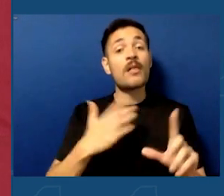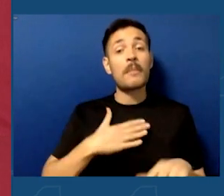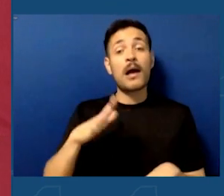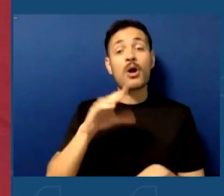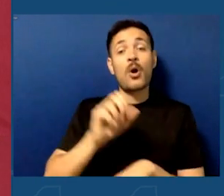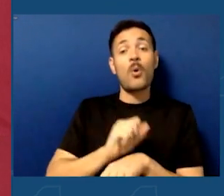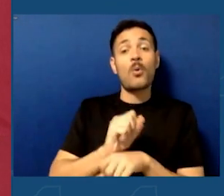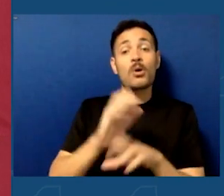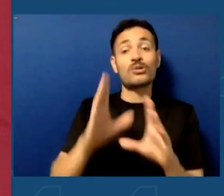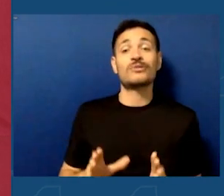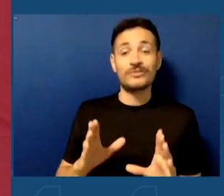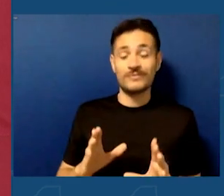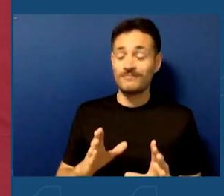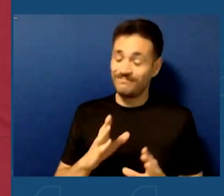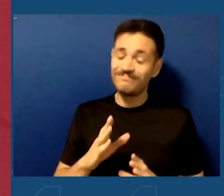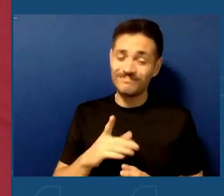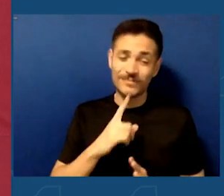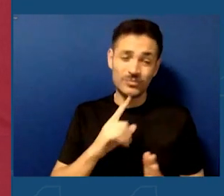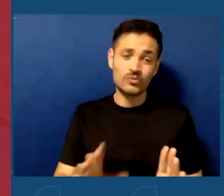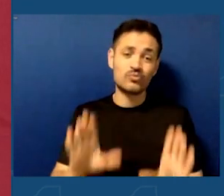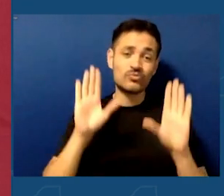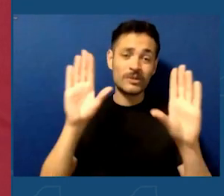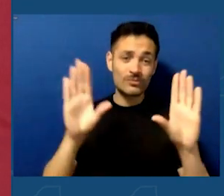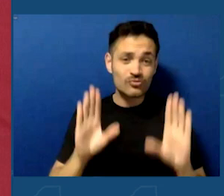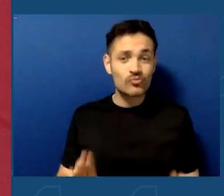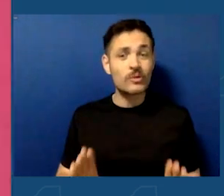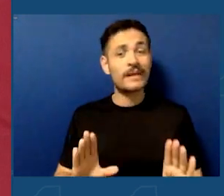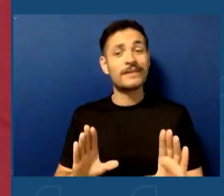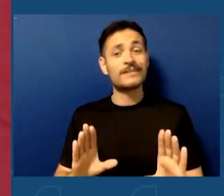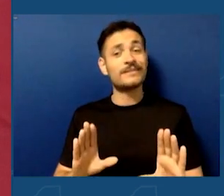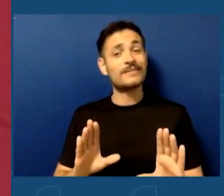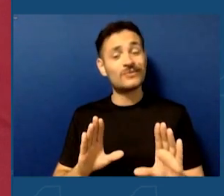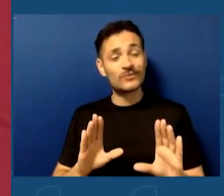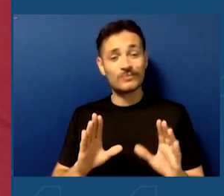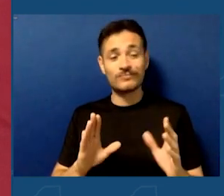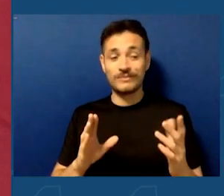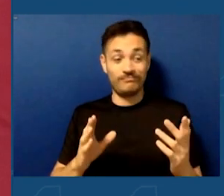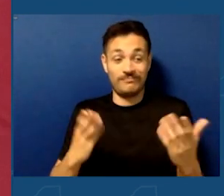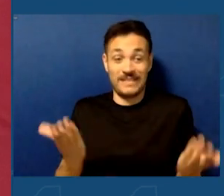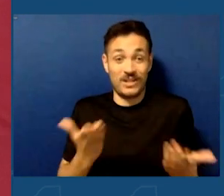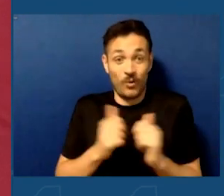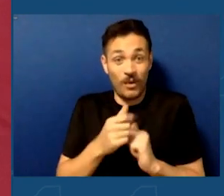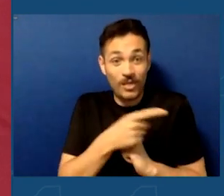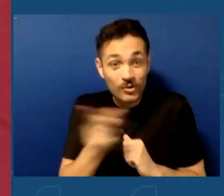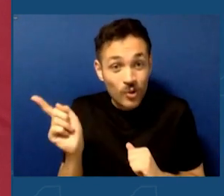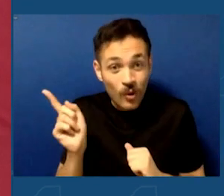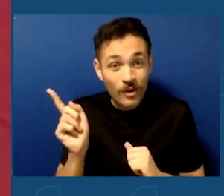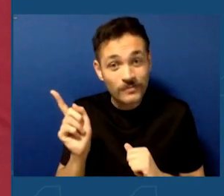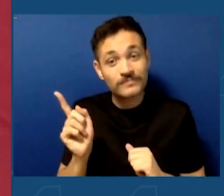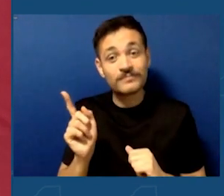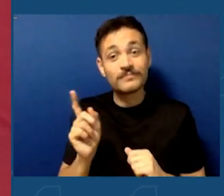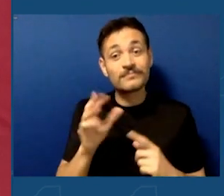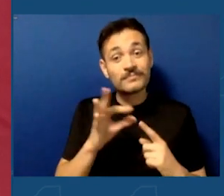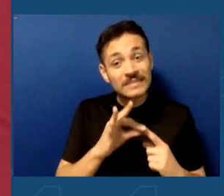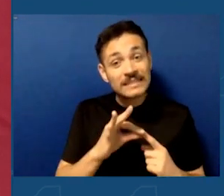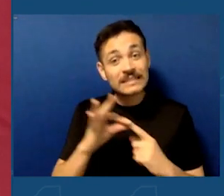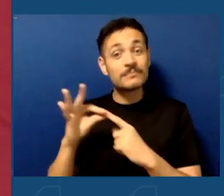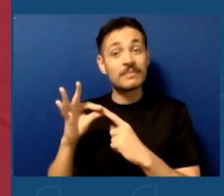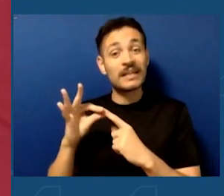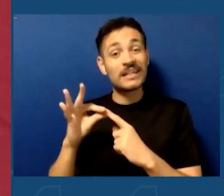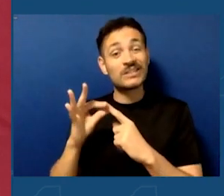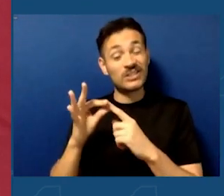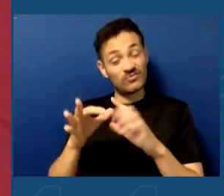it's always great to be with you and around you, and particularly on the issue of Puerto